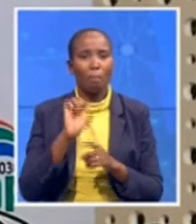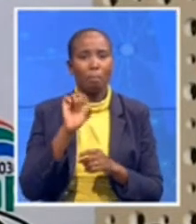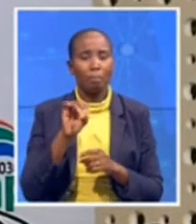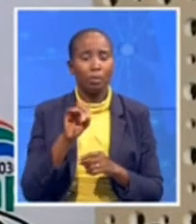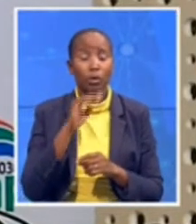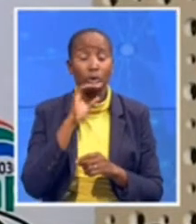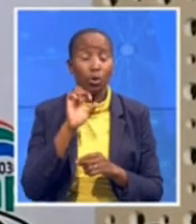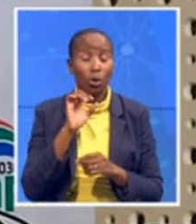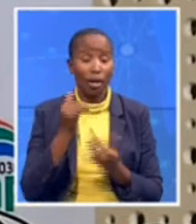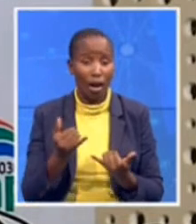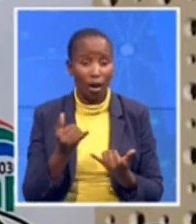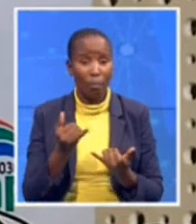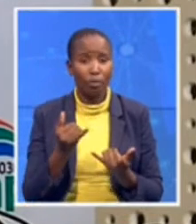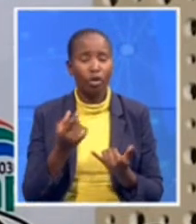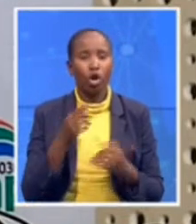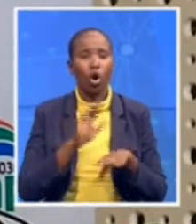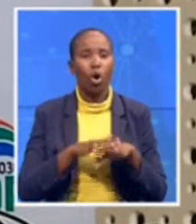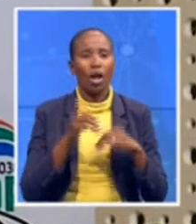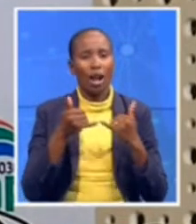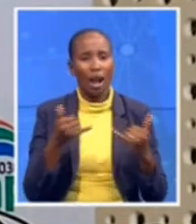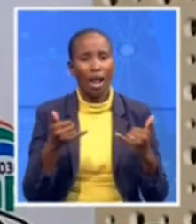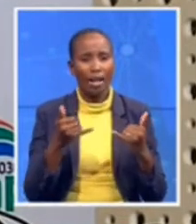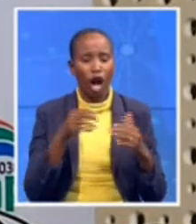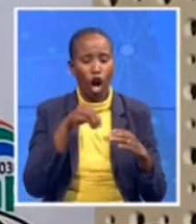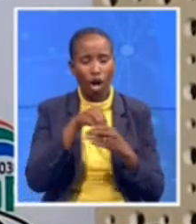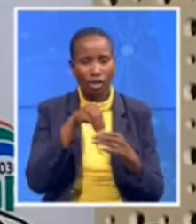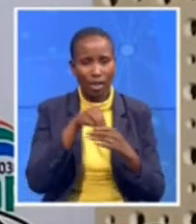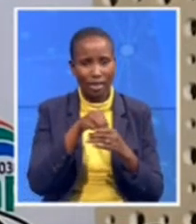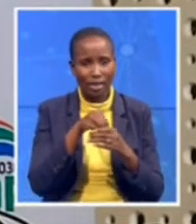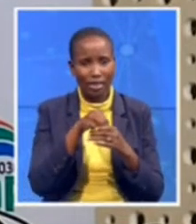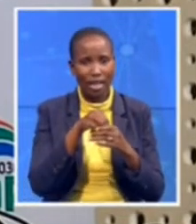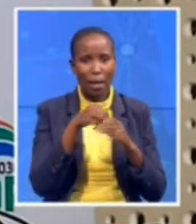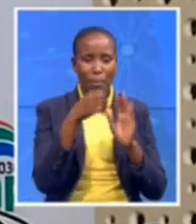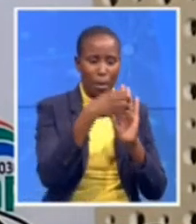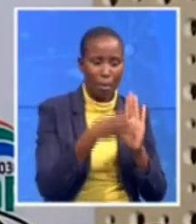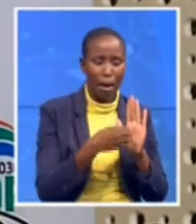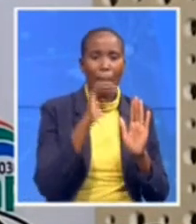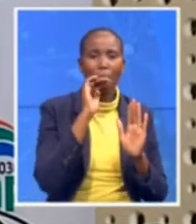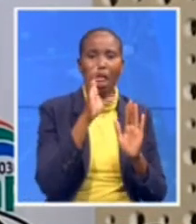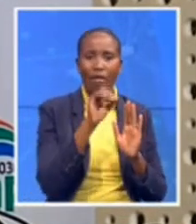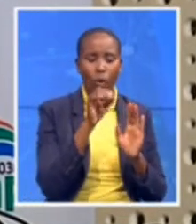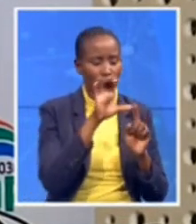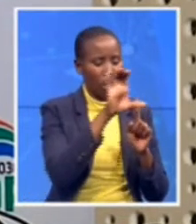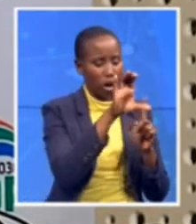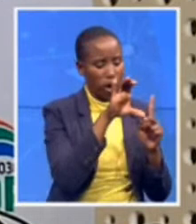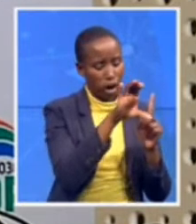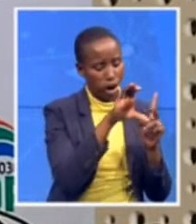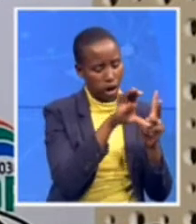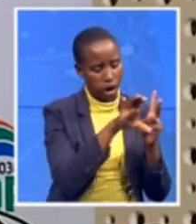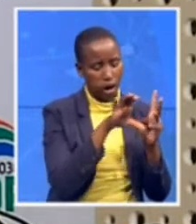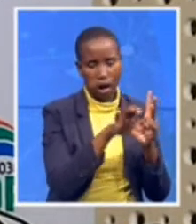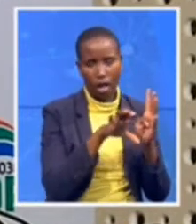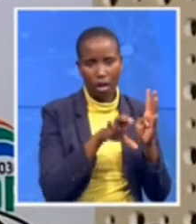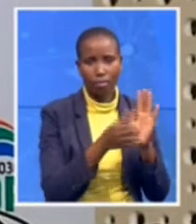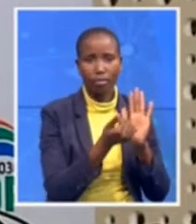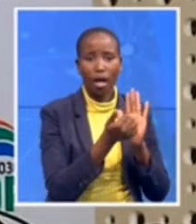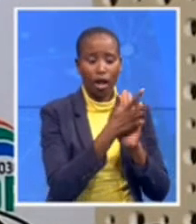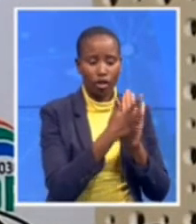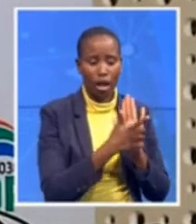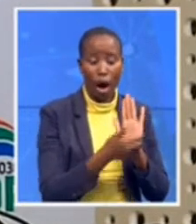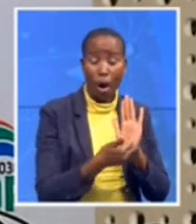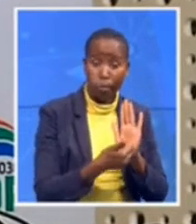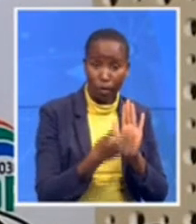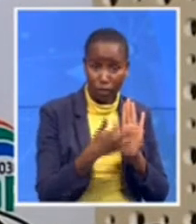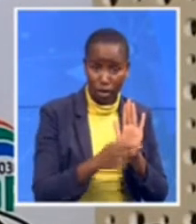of content is in those categories that have been captured in the legislation. Again, I'm going to list them in short. It's going to be where content